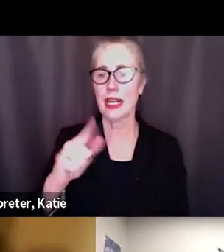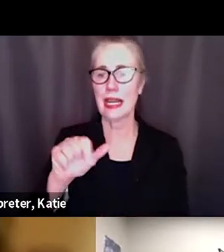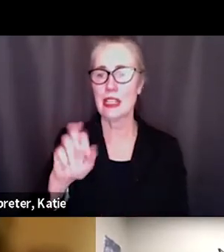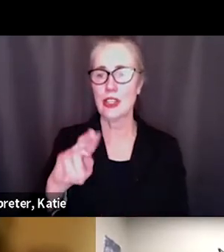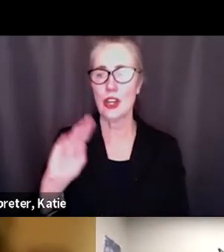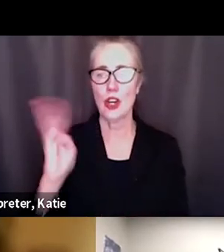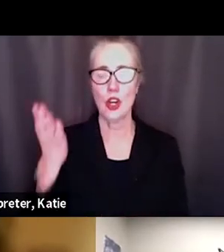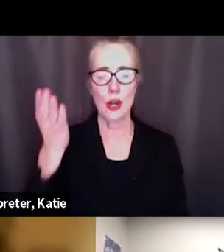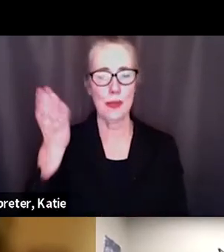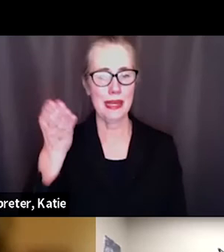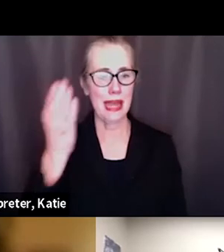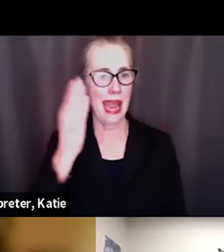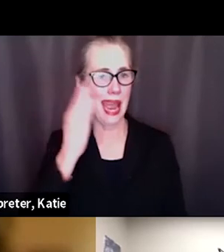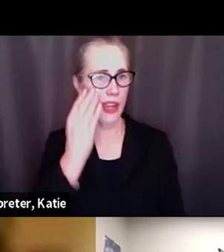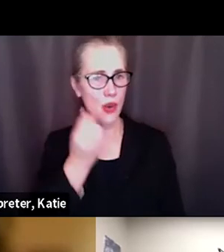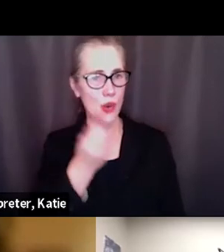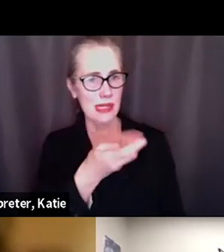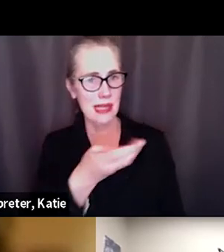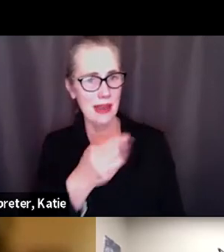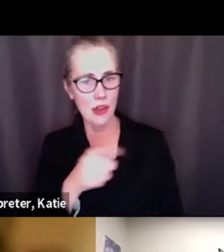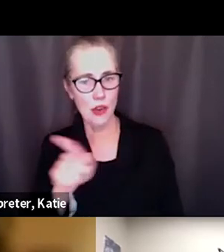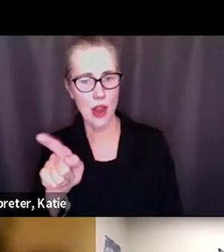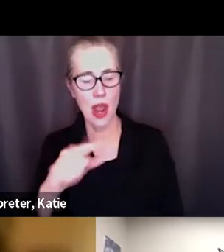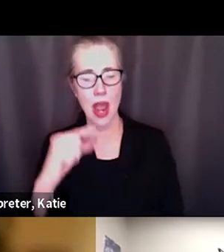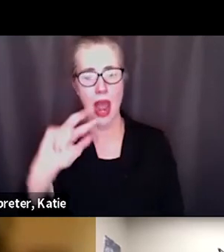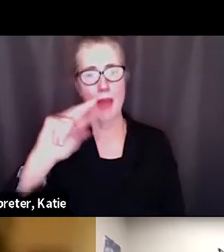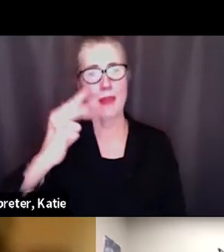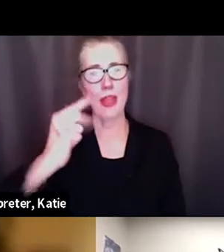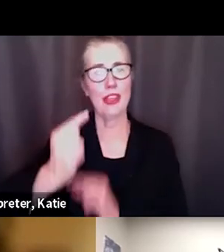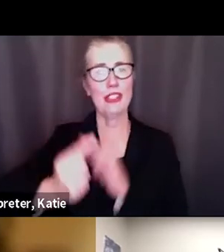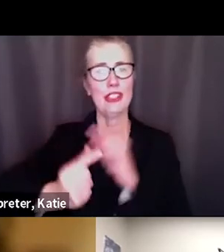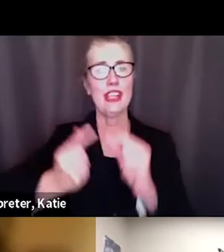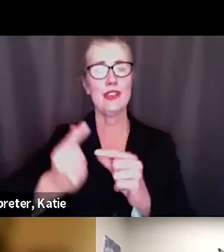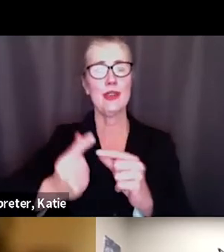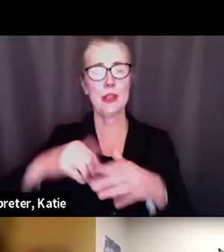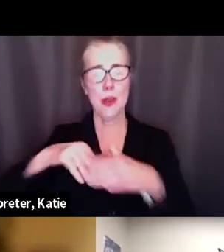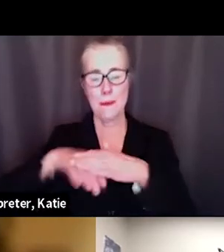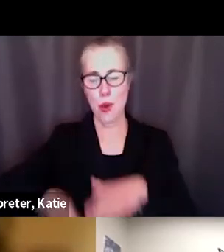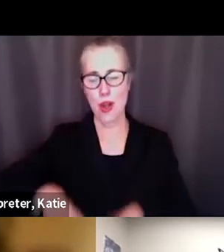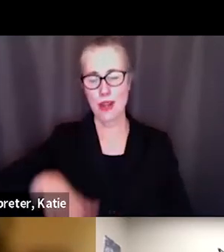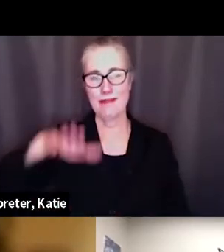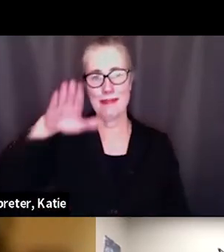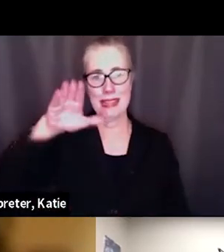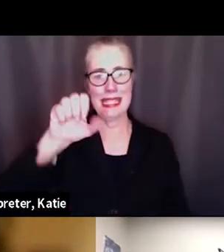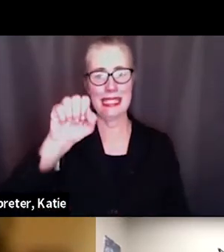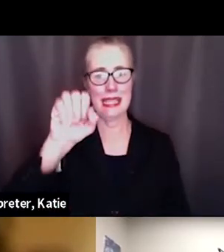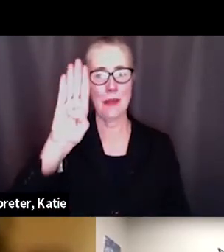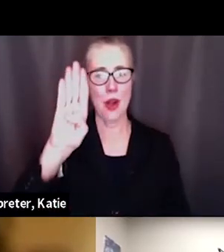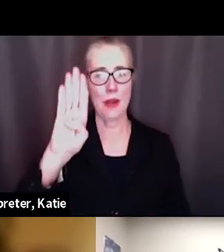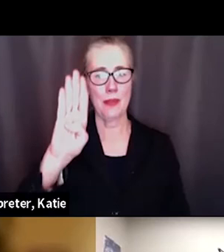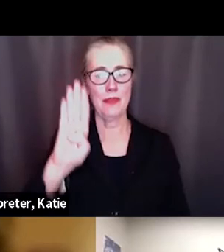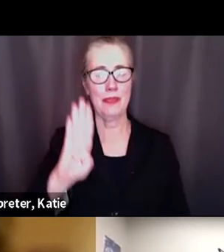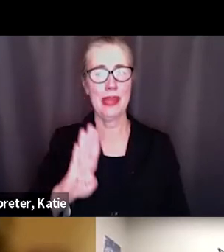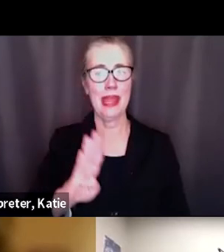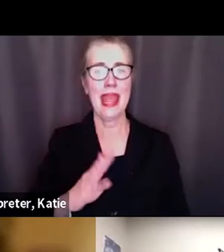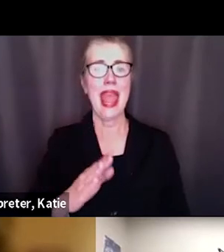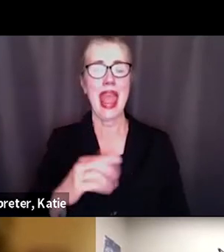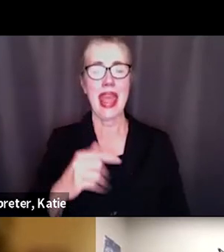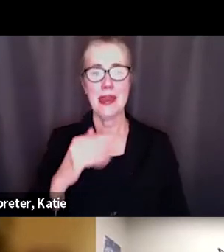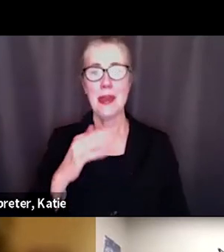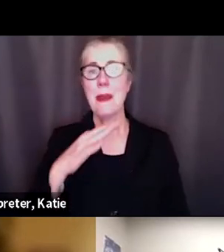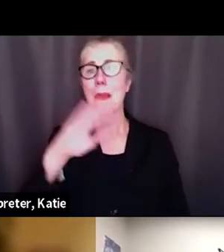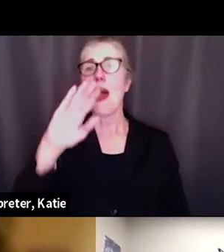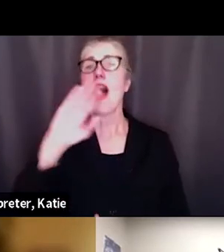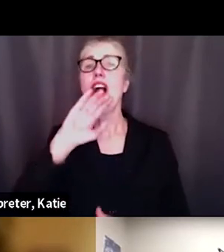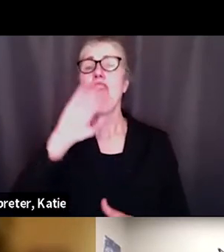know a number of you but for those who don't know me i'm a third generation santa barbara native and i'm a current parent at san marcos high school our oldest